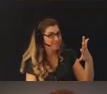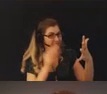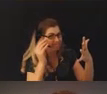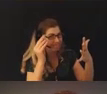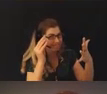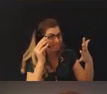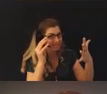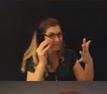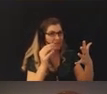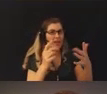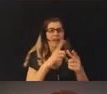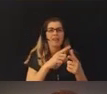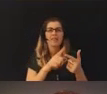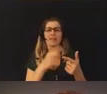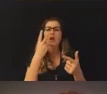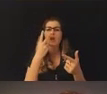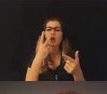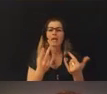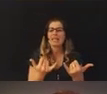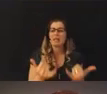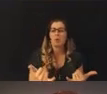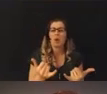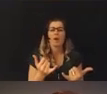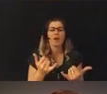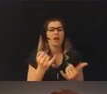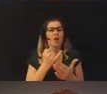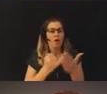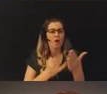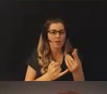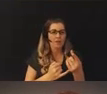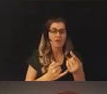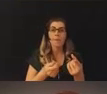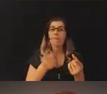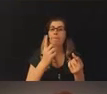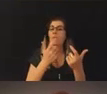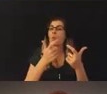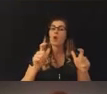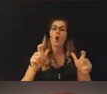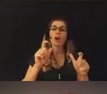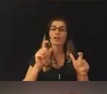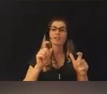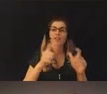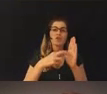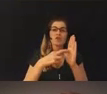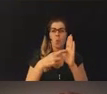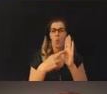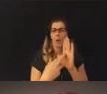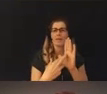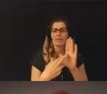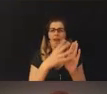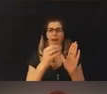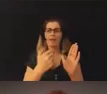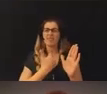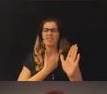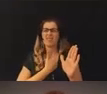And then we begin to look at some contemporary and historic art exemplars, right? So a large conversation that ensued from this project is representation and self-definition. Who is